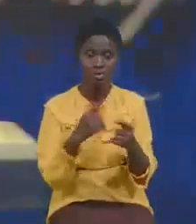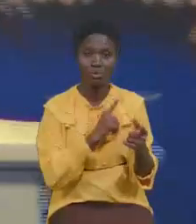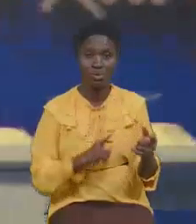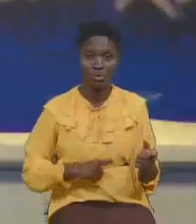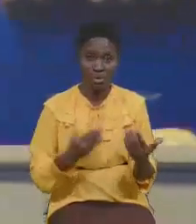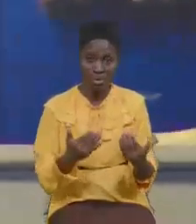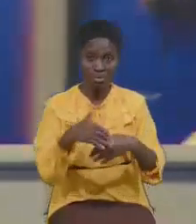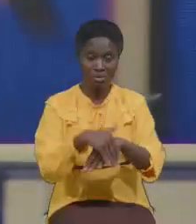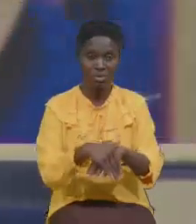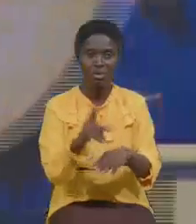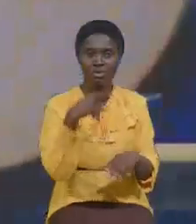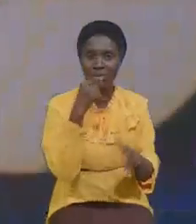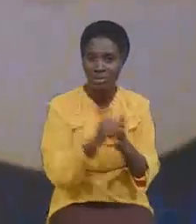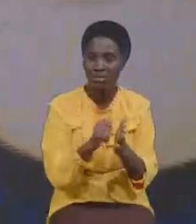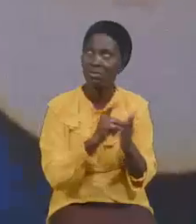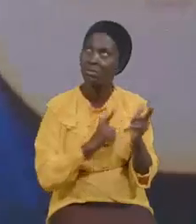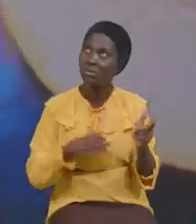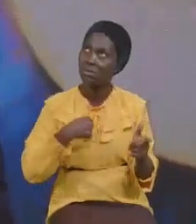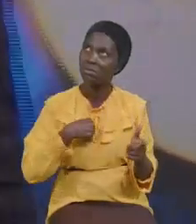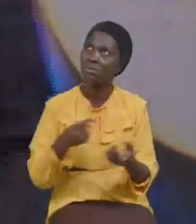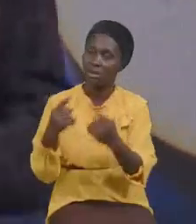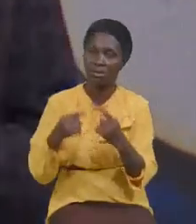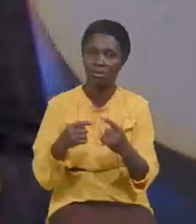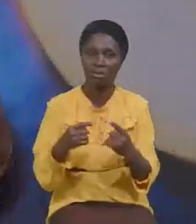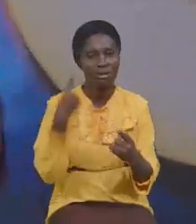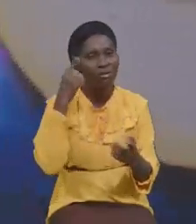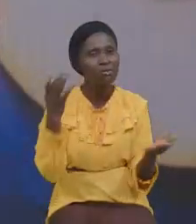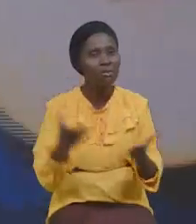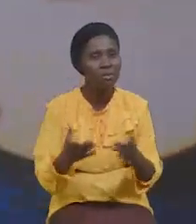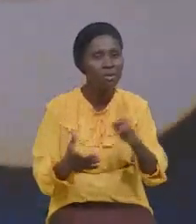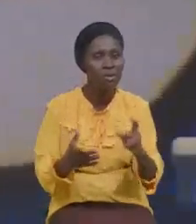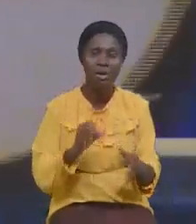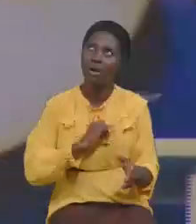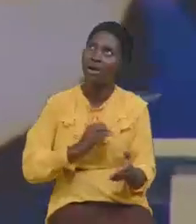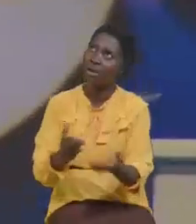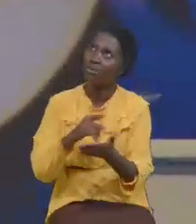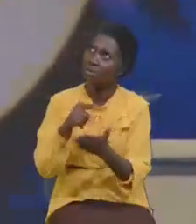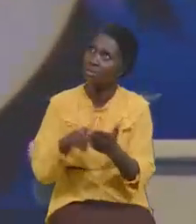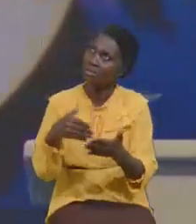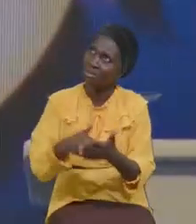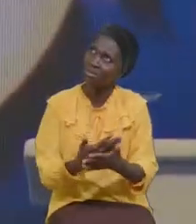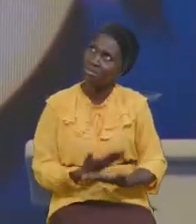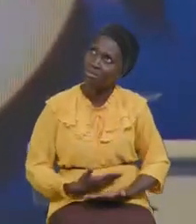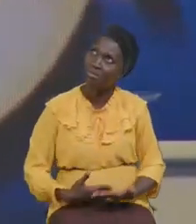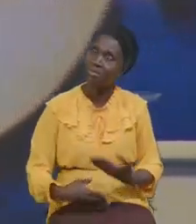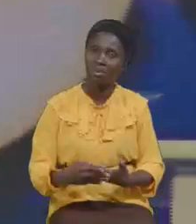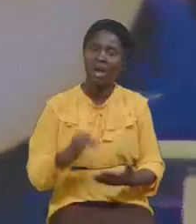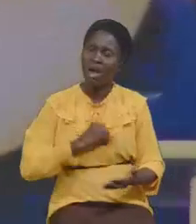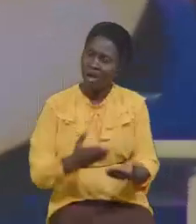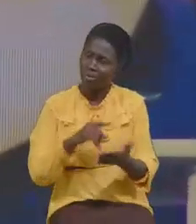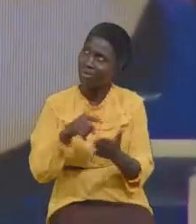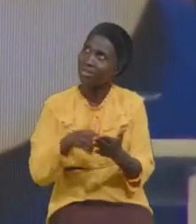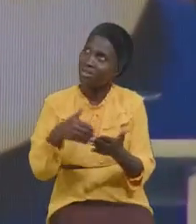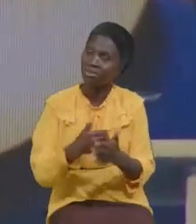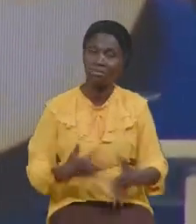tonight, you say, Lord, I come. What have you come for? I want this new birth. I want this new life. I